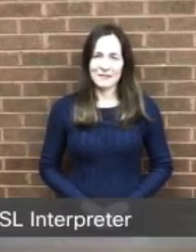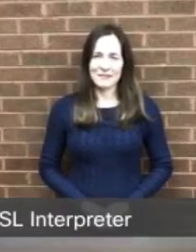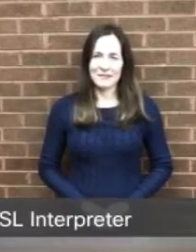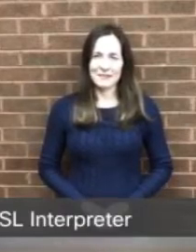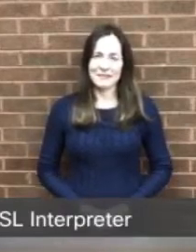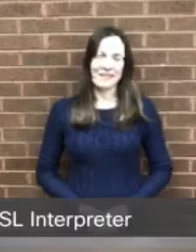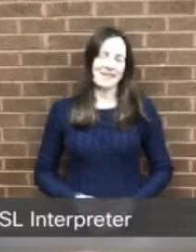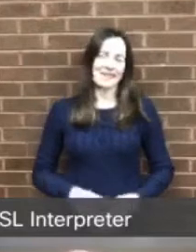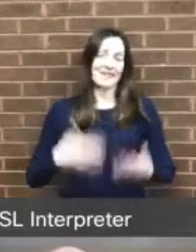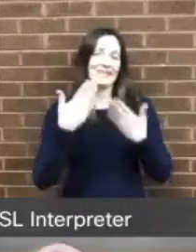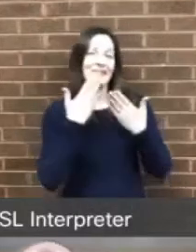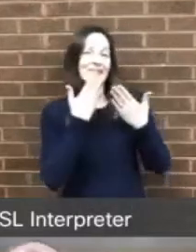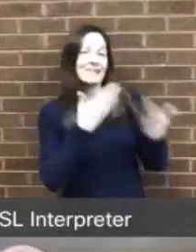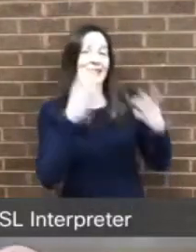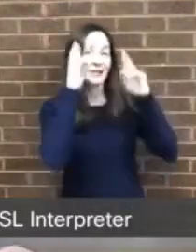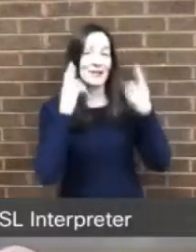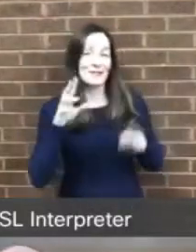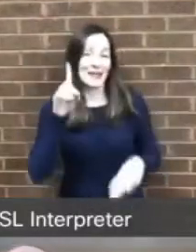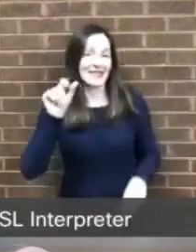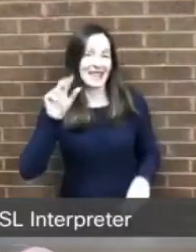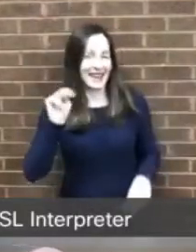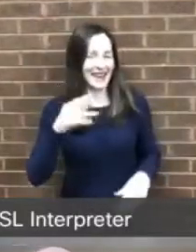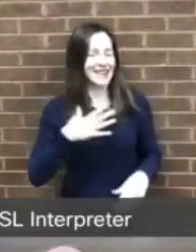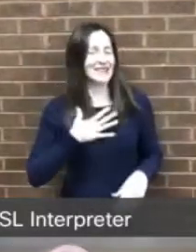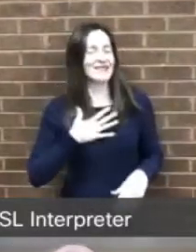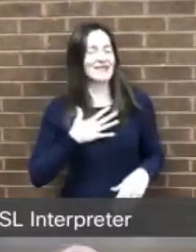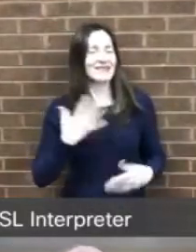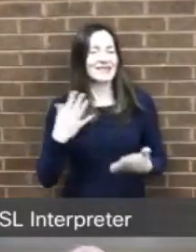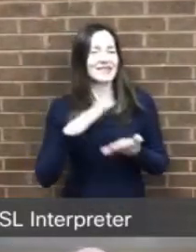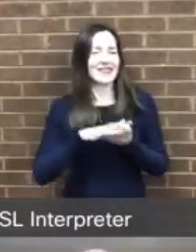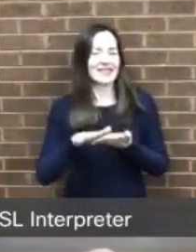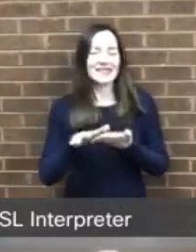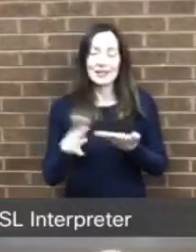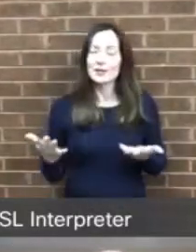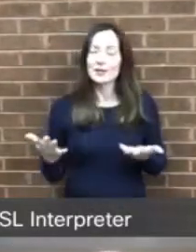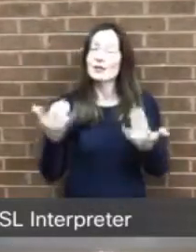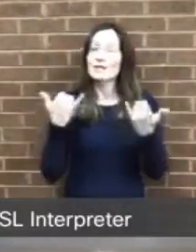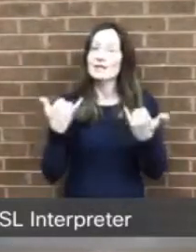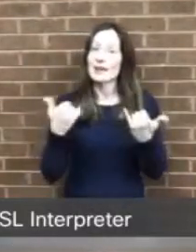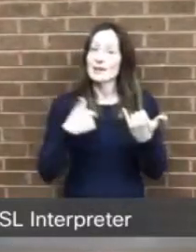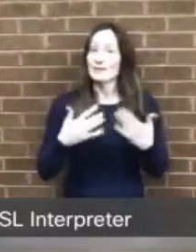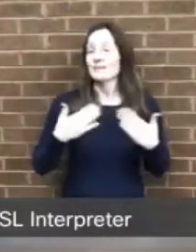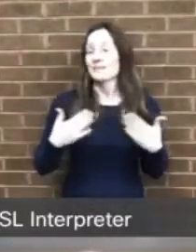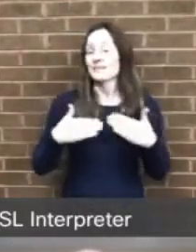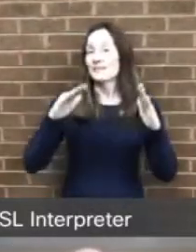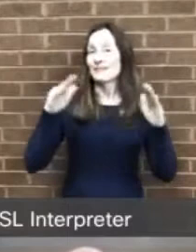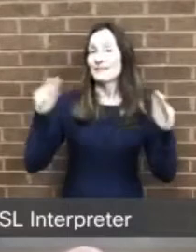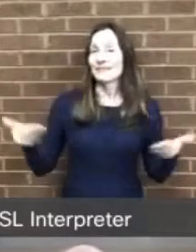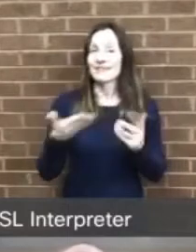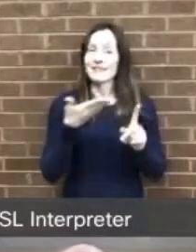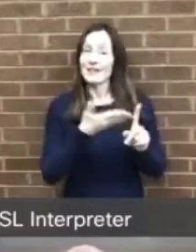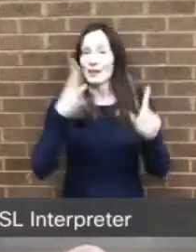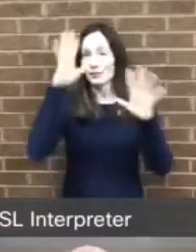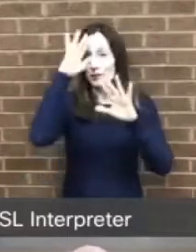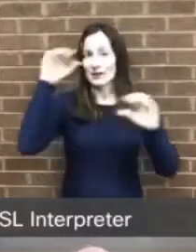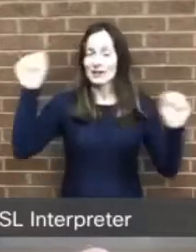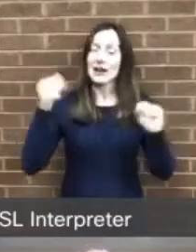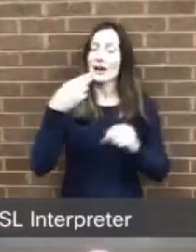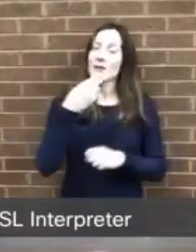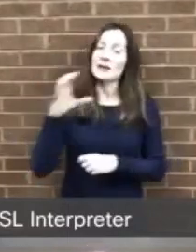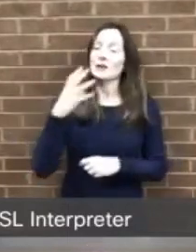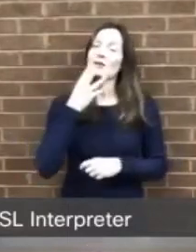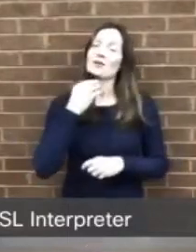Thank you, Rabbi Dan. That was lovely. It's now my pleasure to introduce the president of our Howard County Jewish